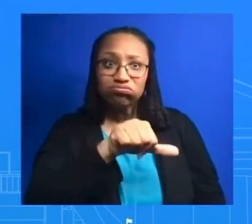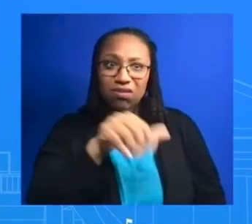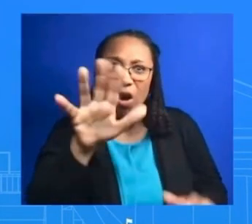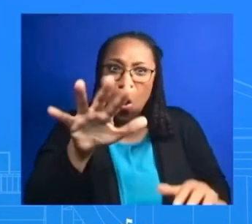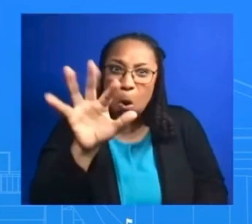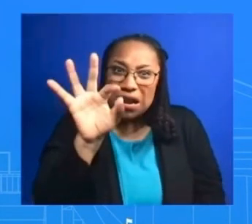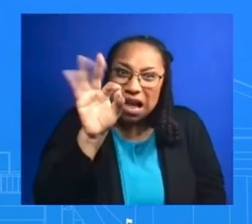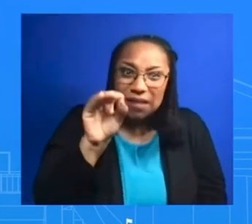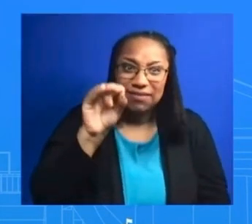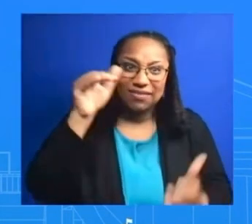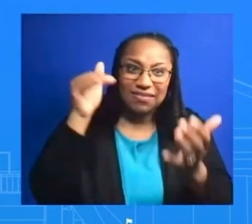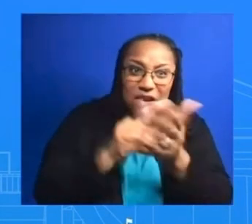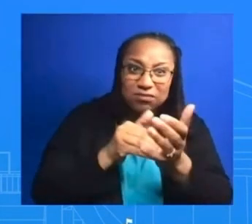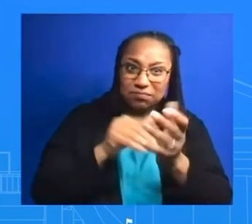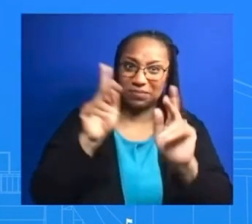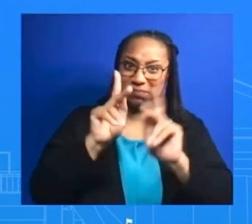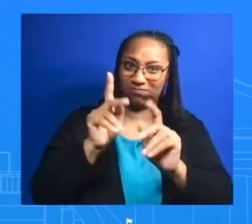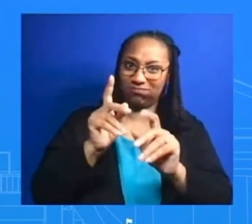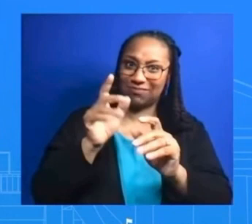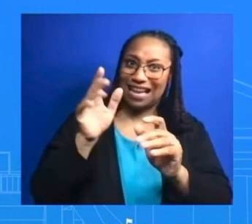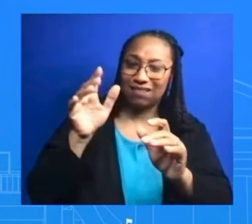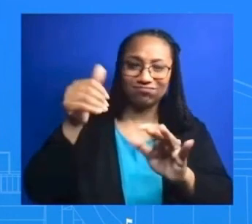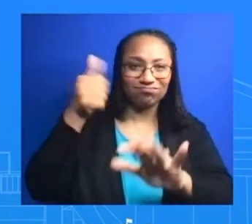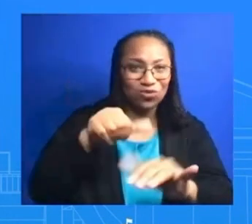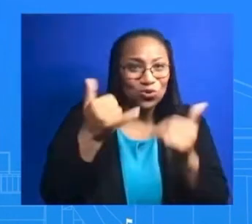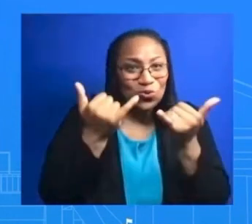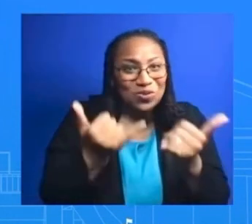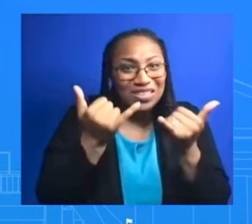$180,000 forgiven. She represents more than